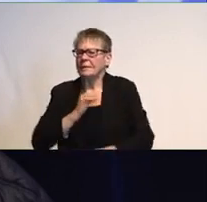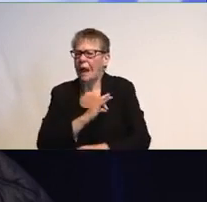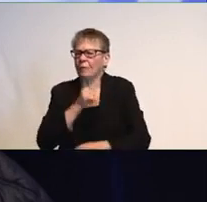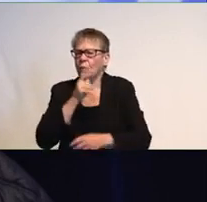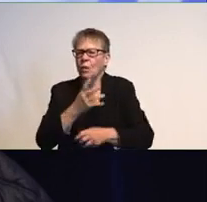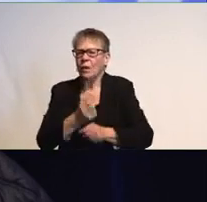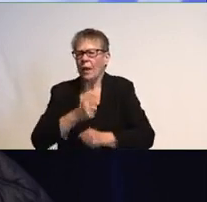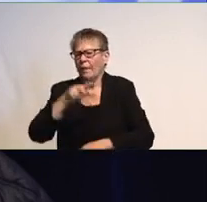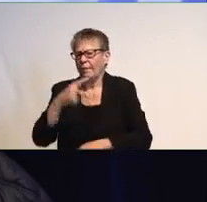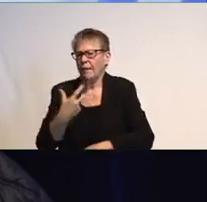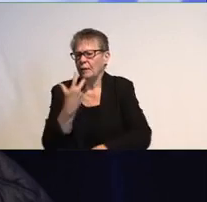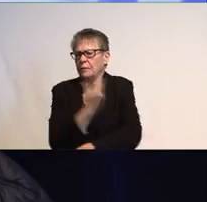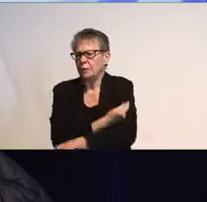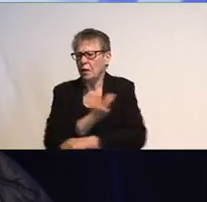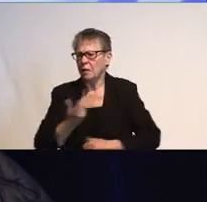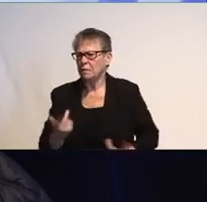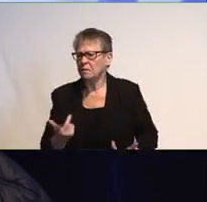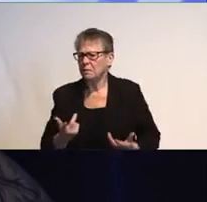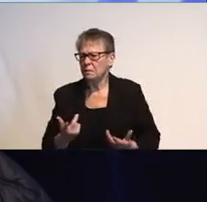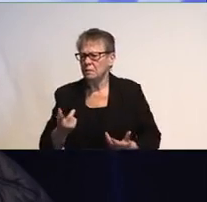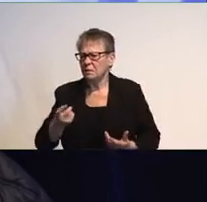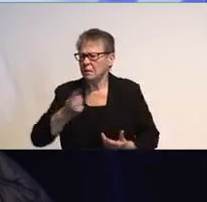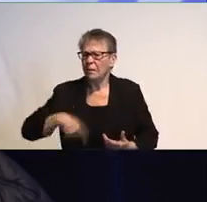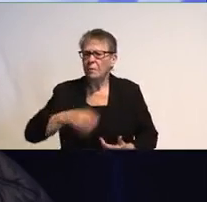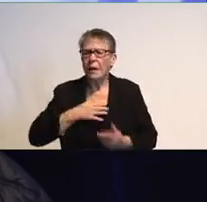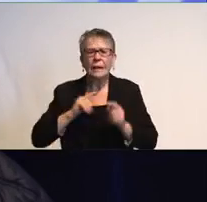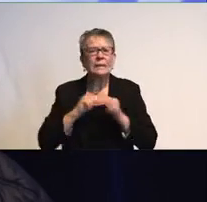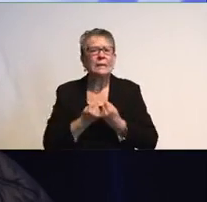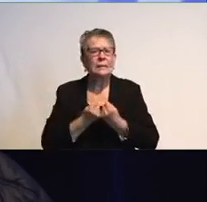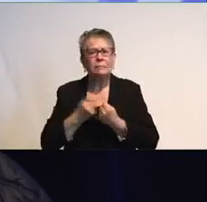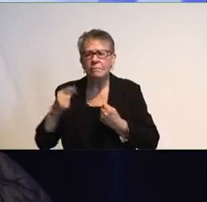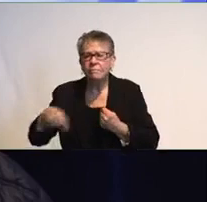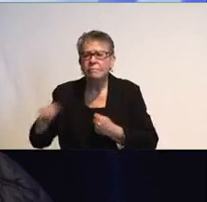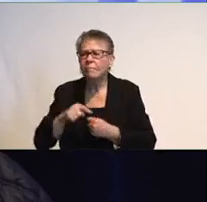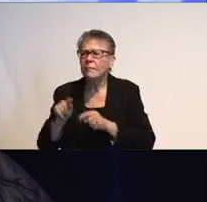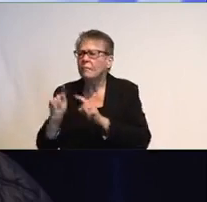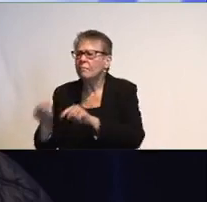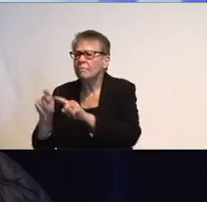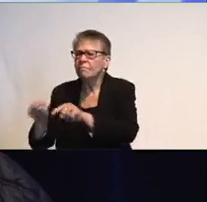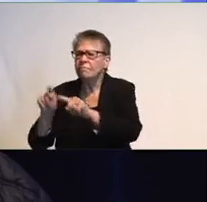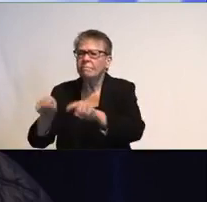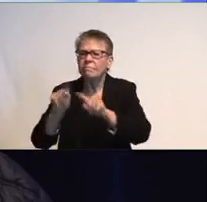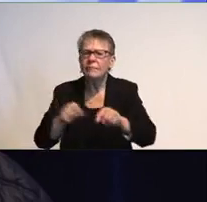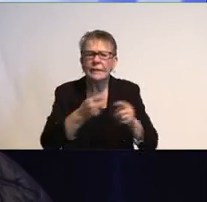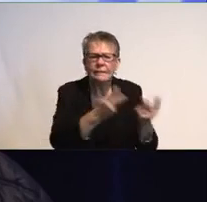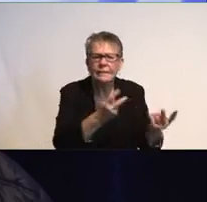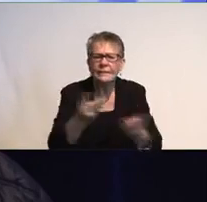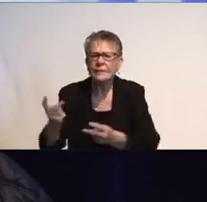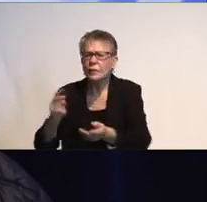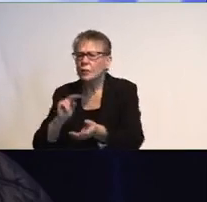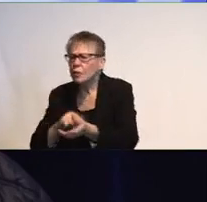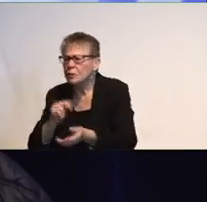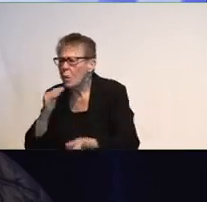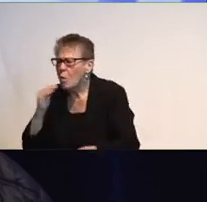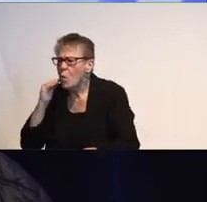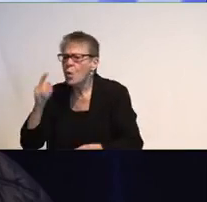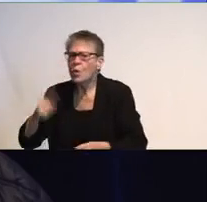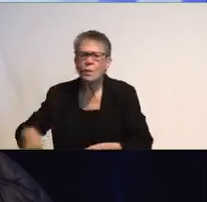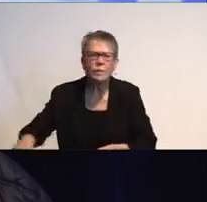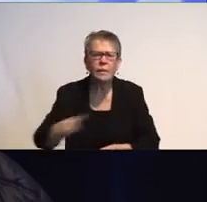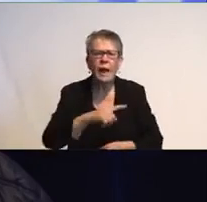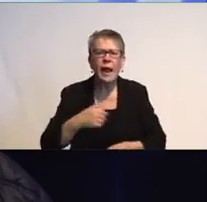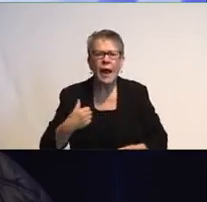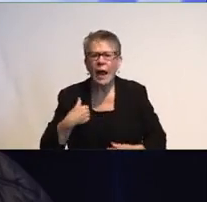team continues to conduct outreach at the facility level and ensure that all facilities have convenient access